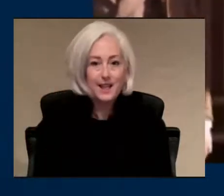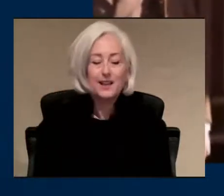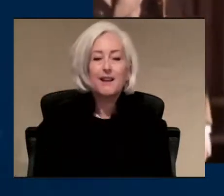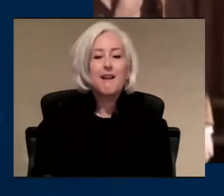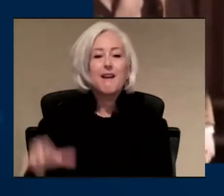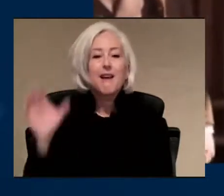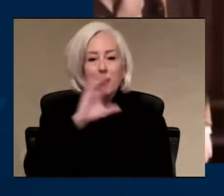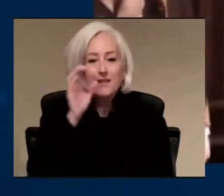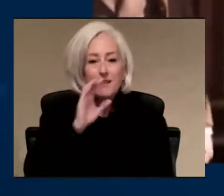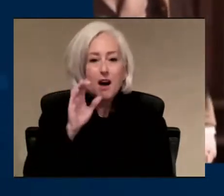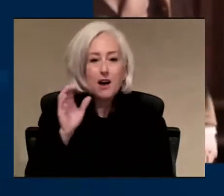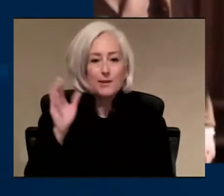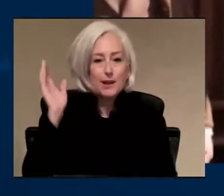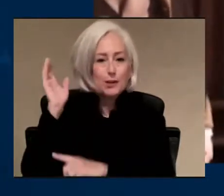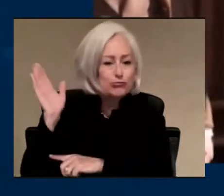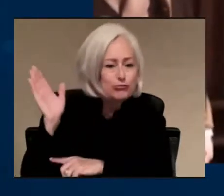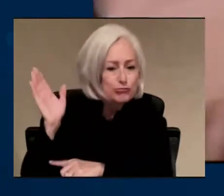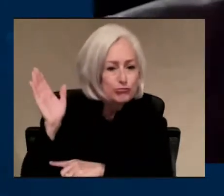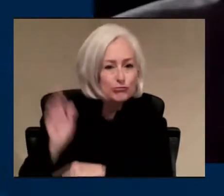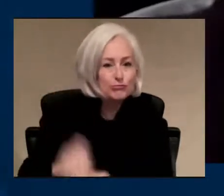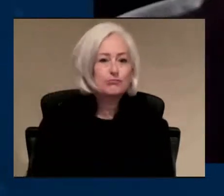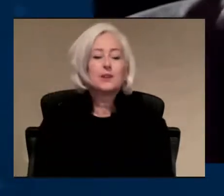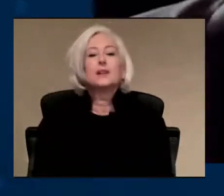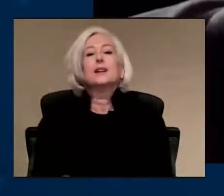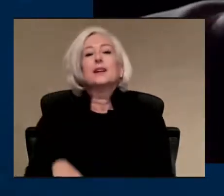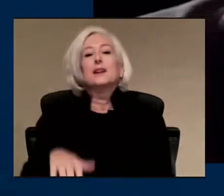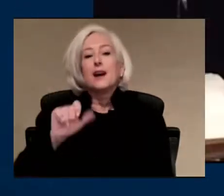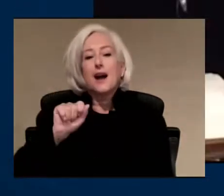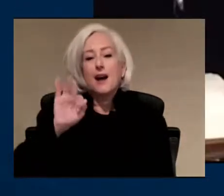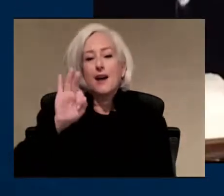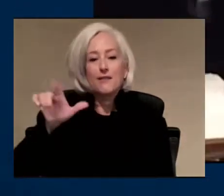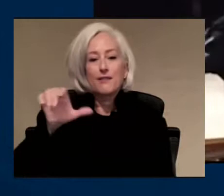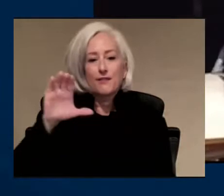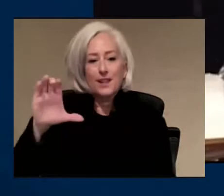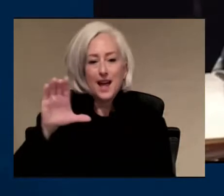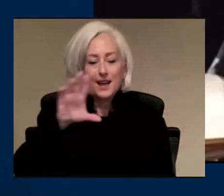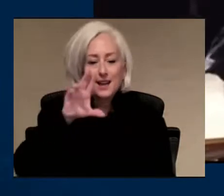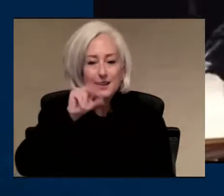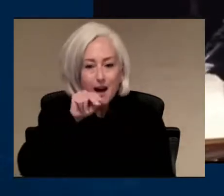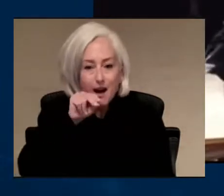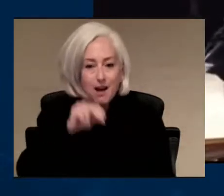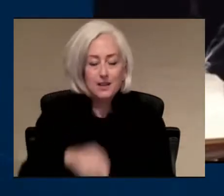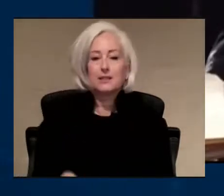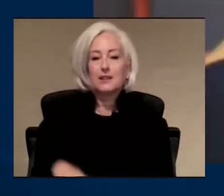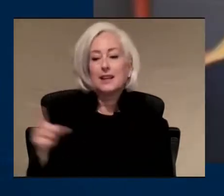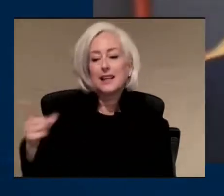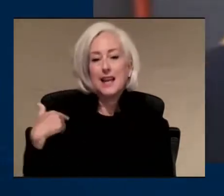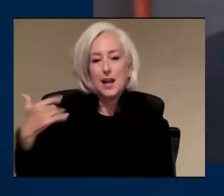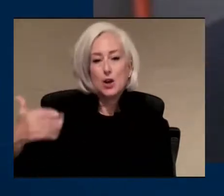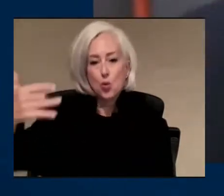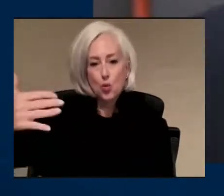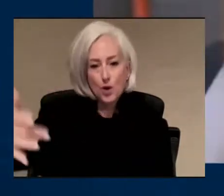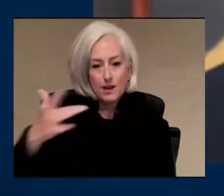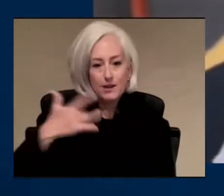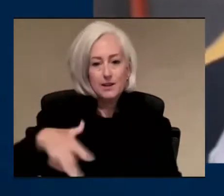Gottfried's publicist revealed yesterday that he suffered from a rare genetic disorder called recurrent ventricular